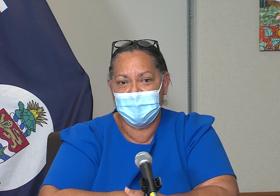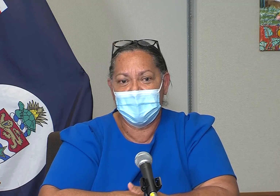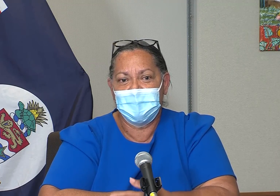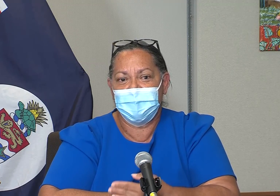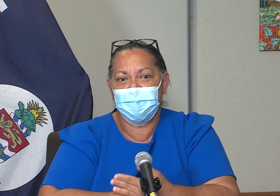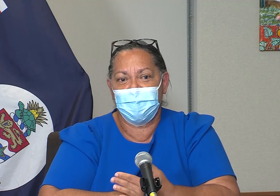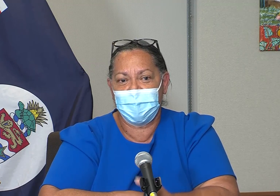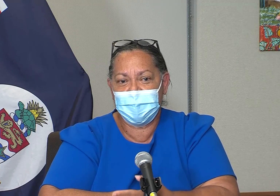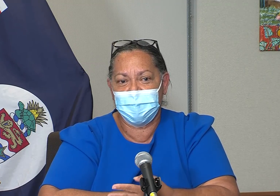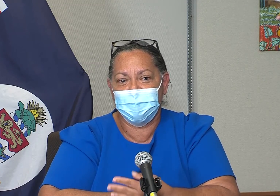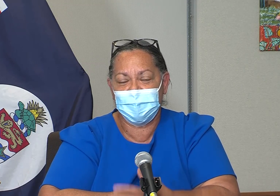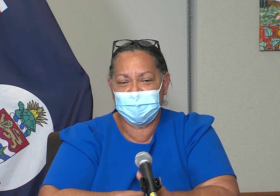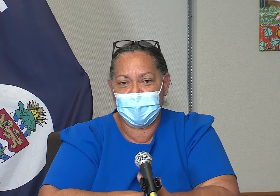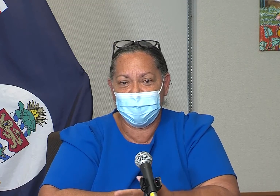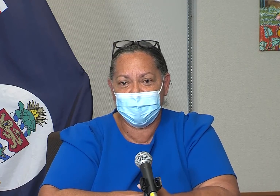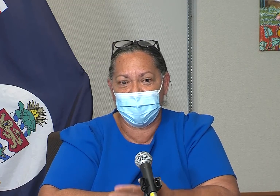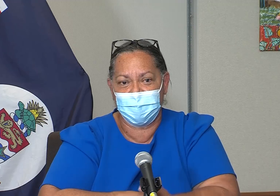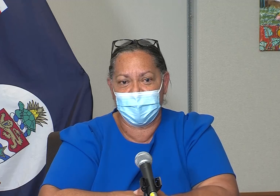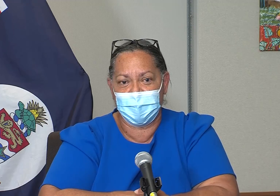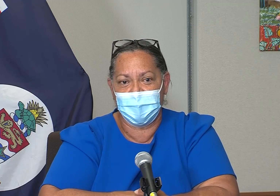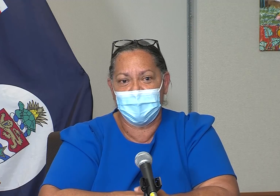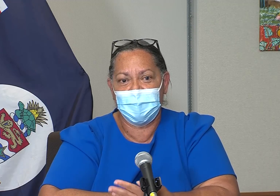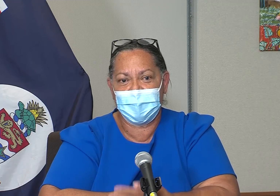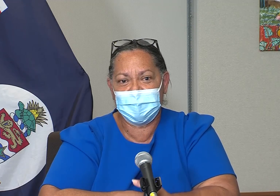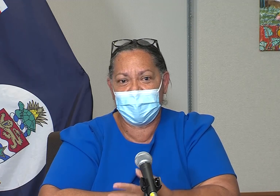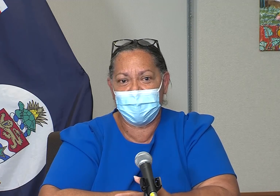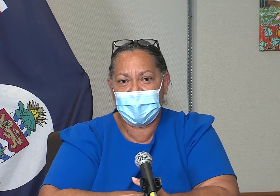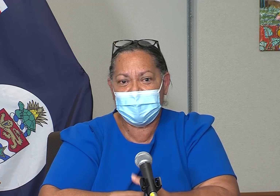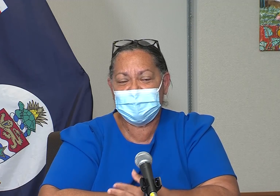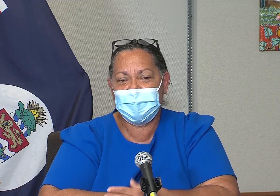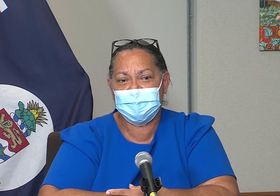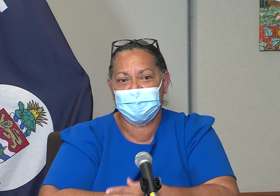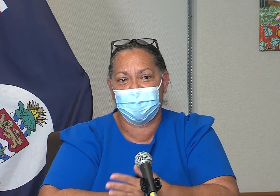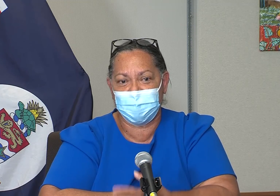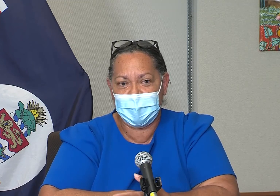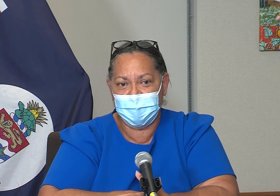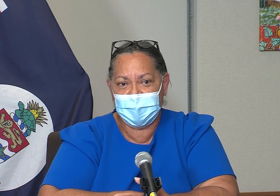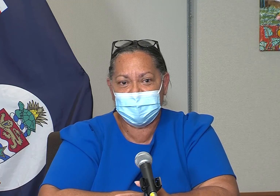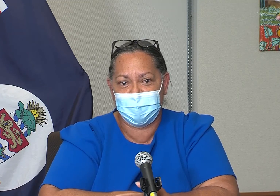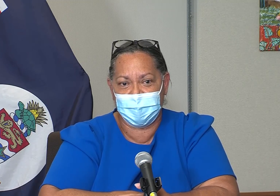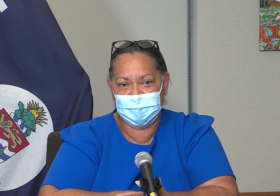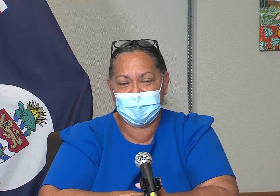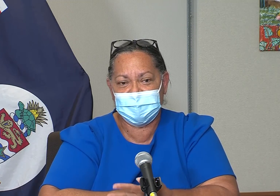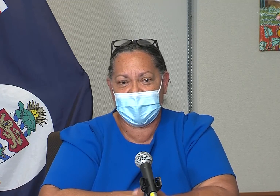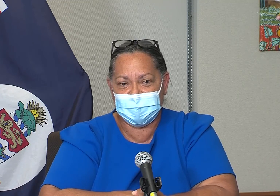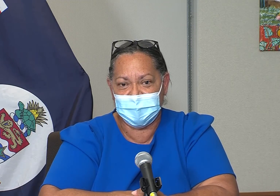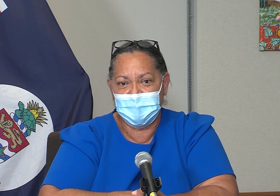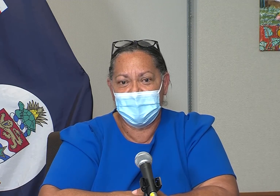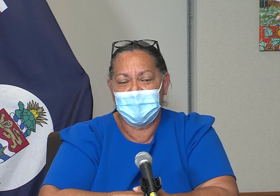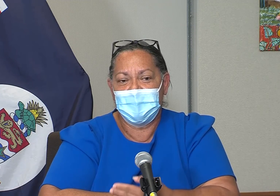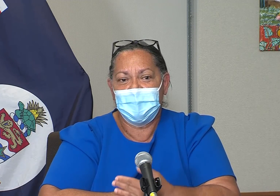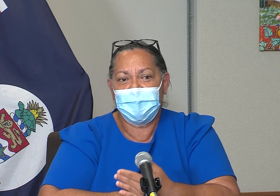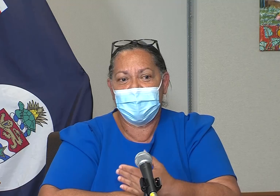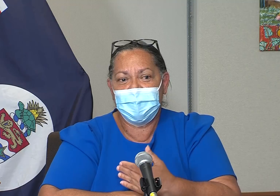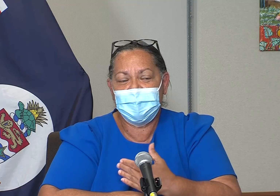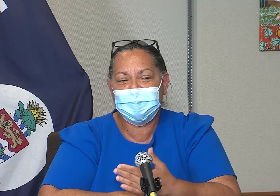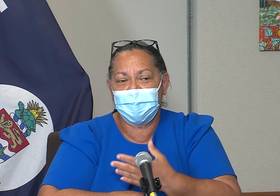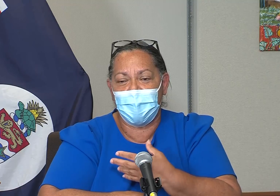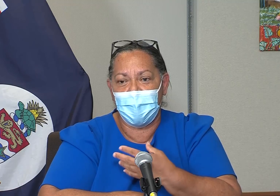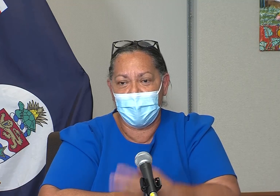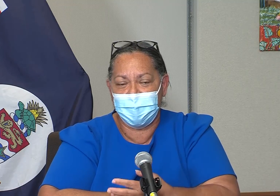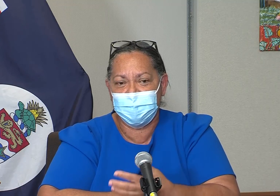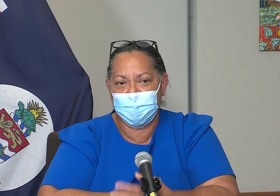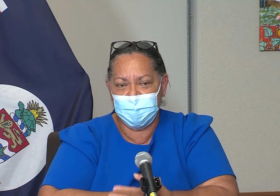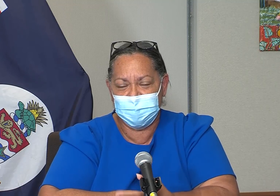people, the great G7s of the world look at Cayman and see us as a threat because of our success. There is